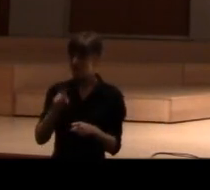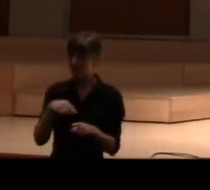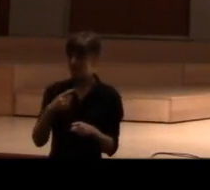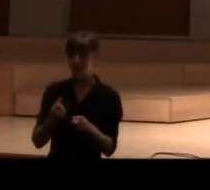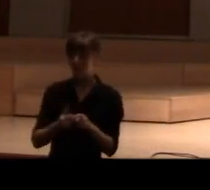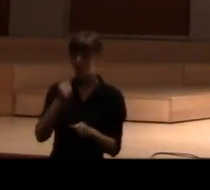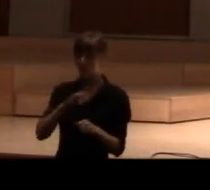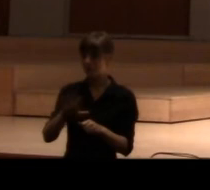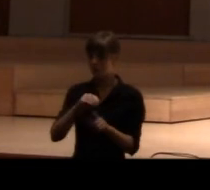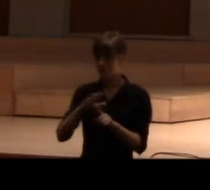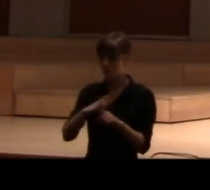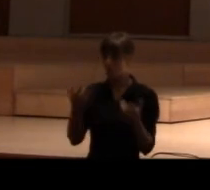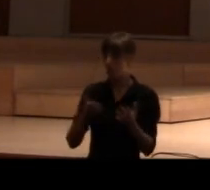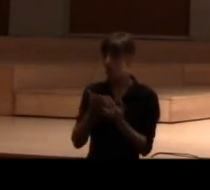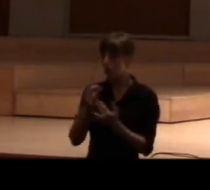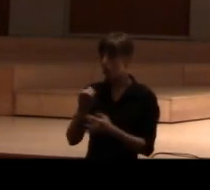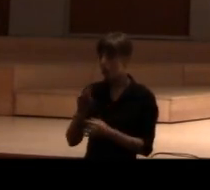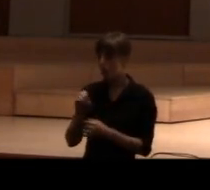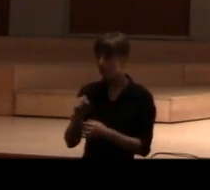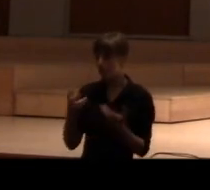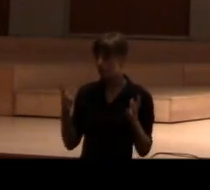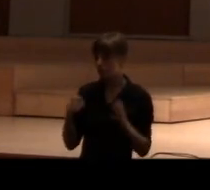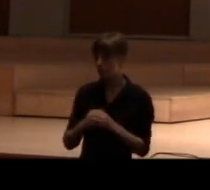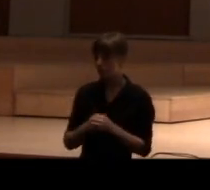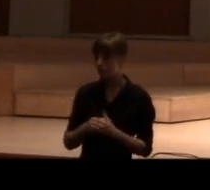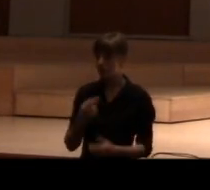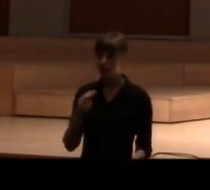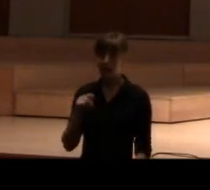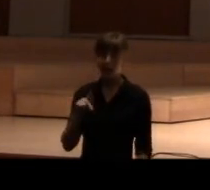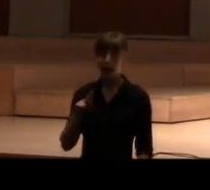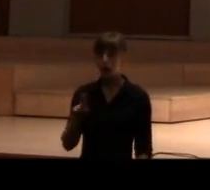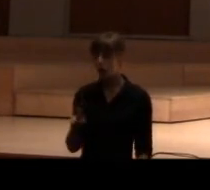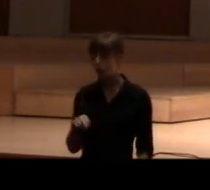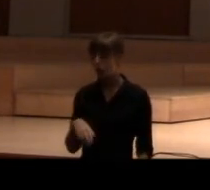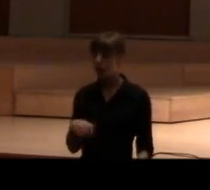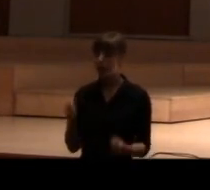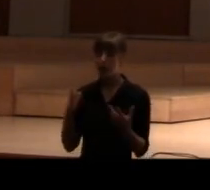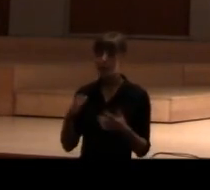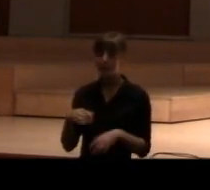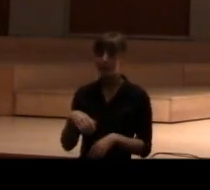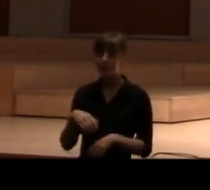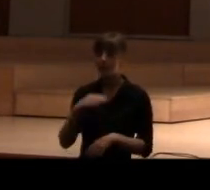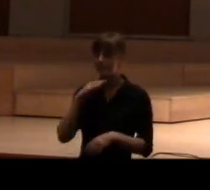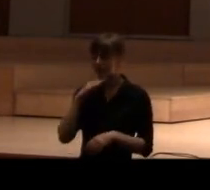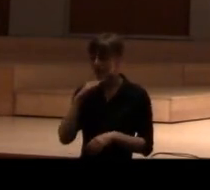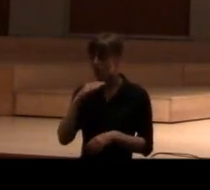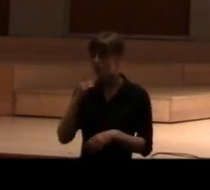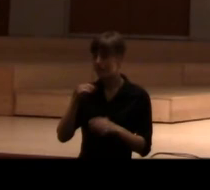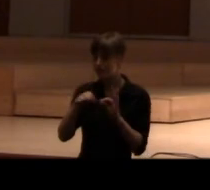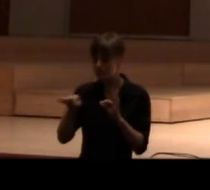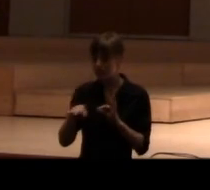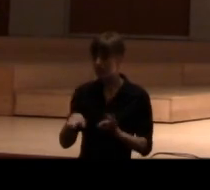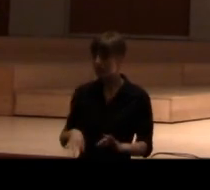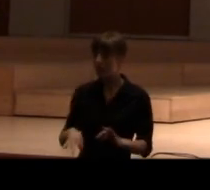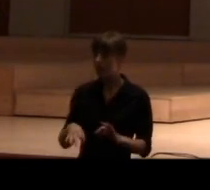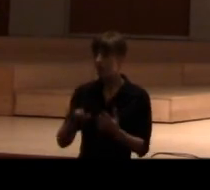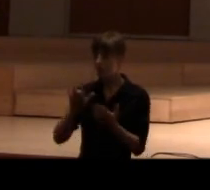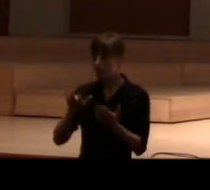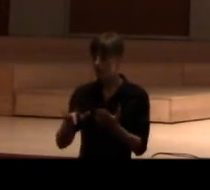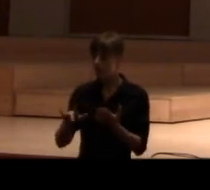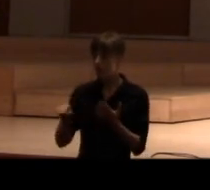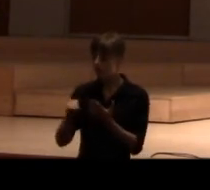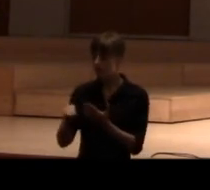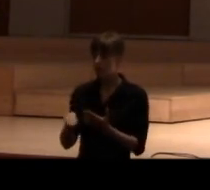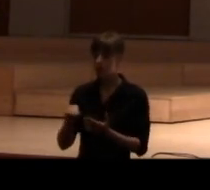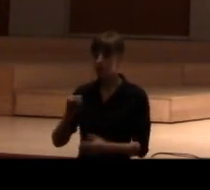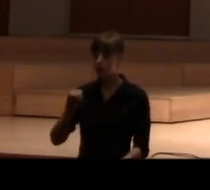poetry has been through forms. They've learned, here's a haiku, and here's how many syllables are in this line, and this line, and this line, and villanelles, and sonnets. And